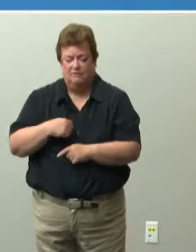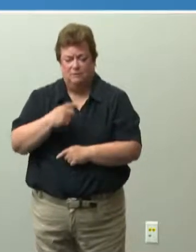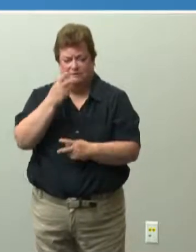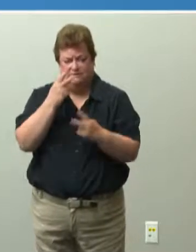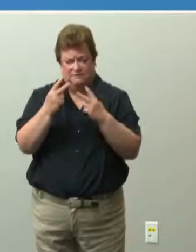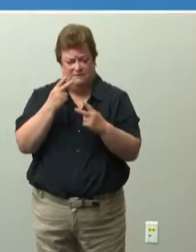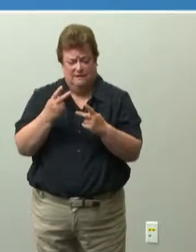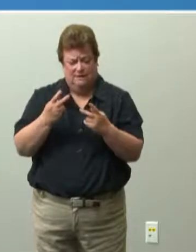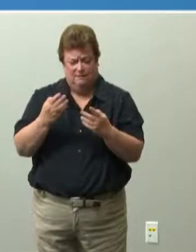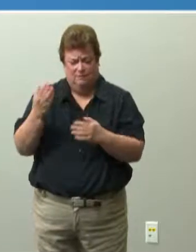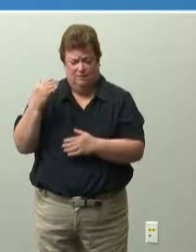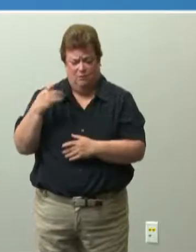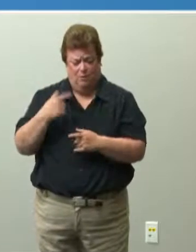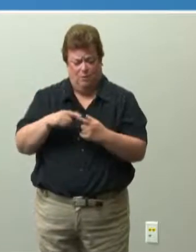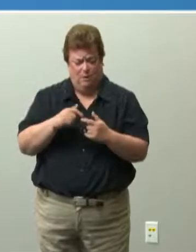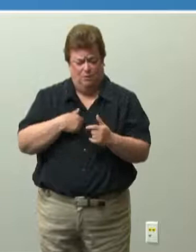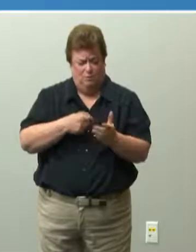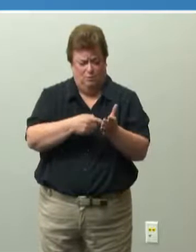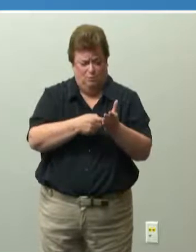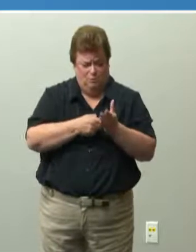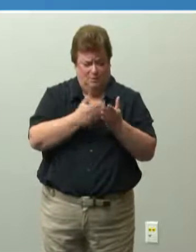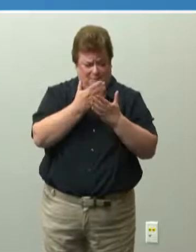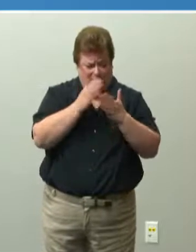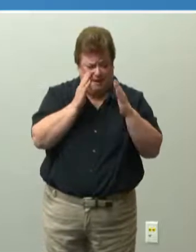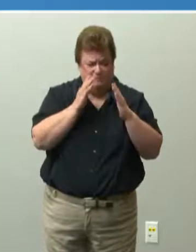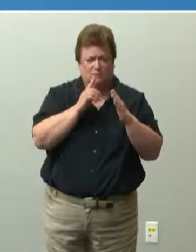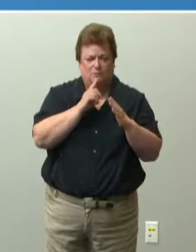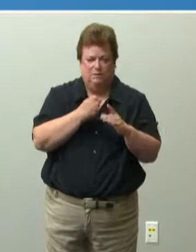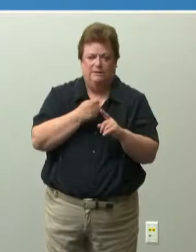when we had a mask mandate, it really made a difference.